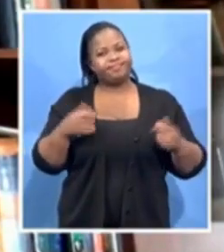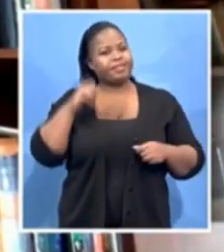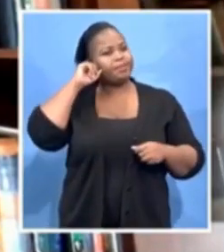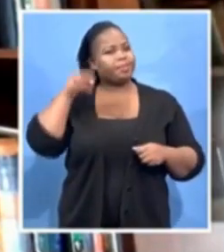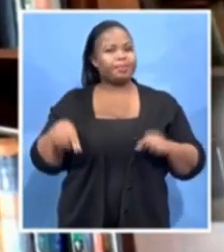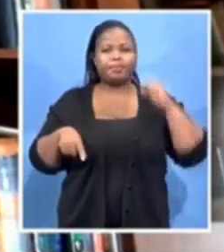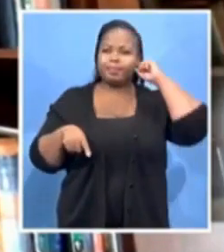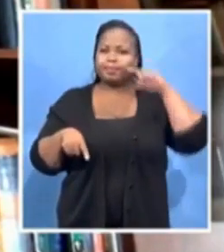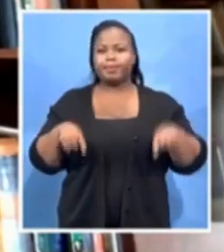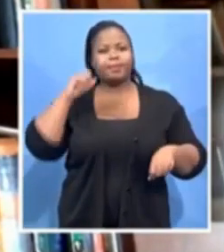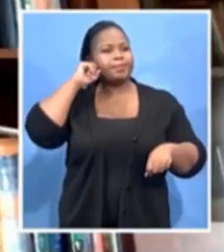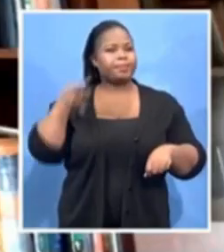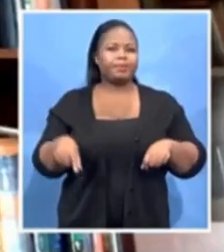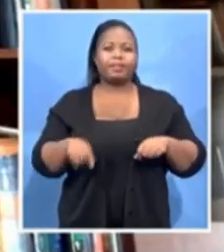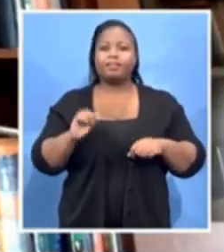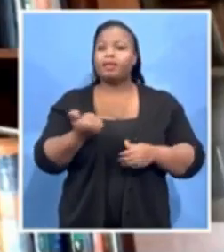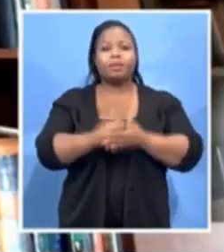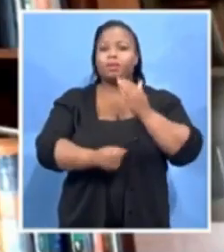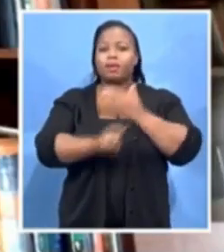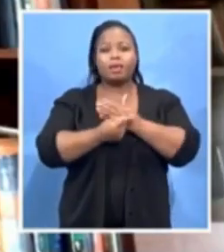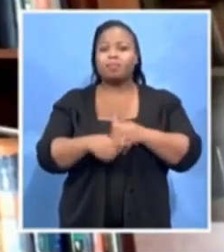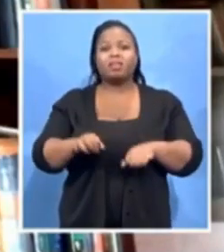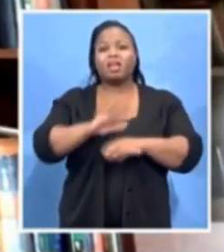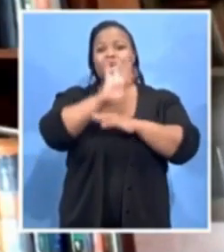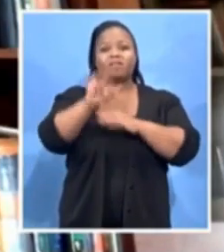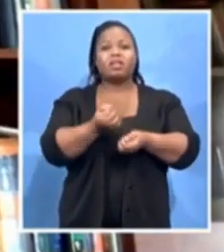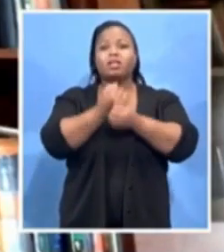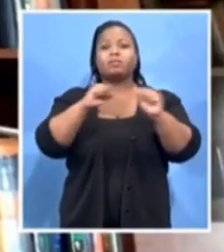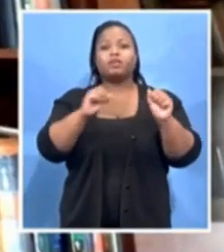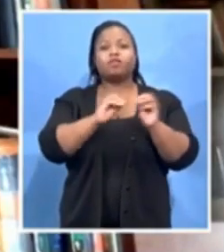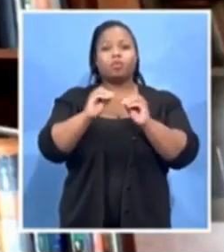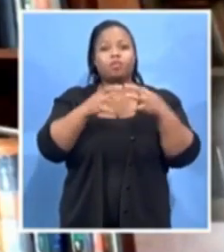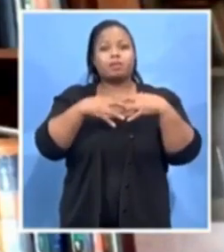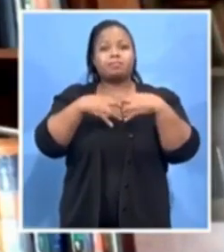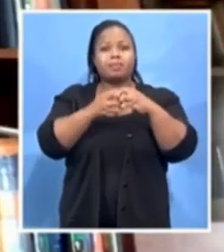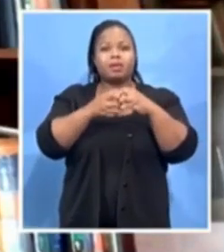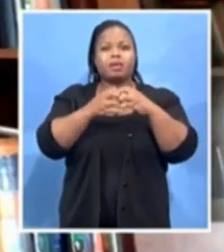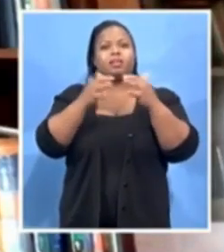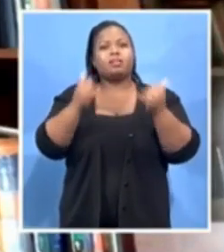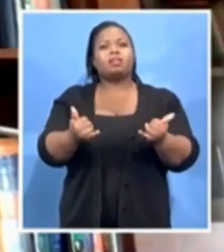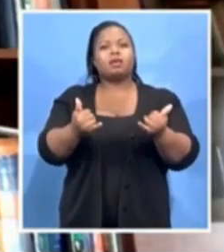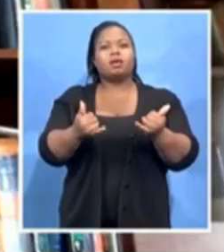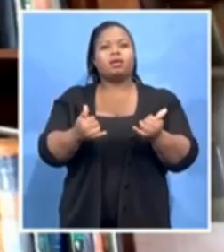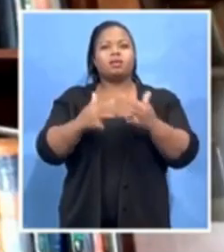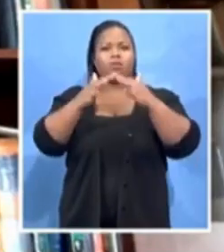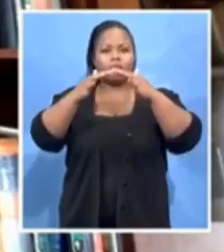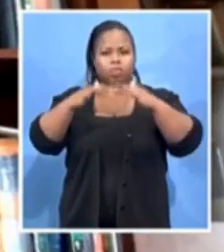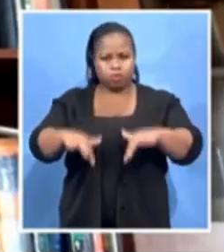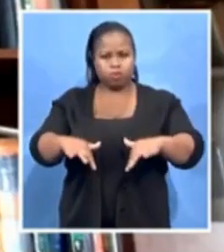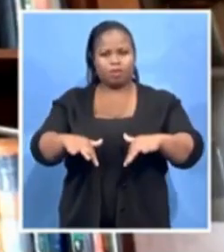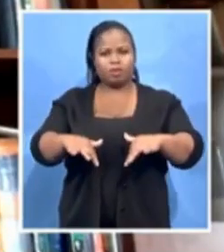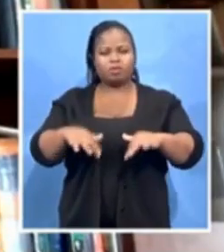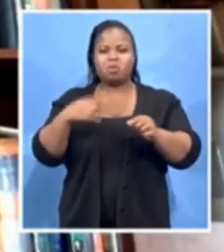African Liberation Movement is what was established. And ultimately, the Organization of African Unity did accept to form